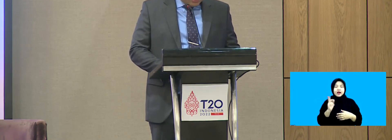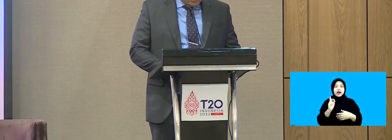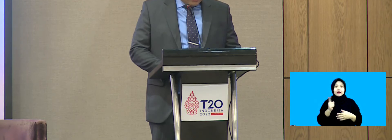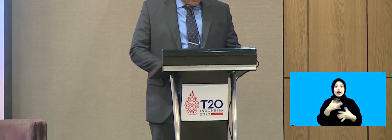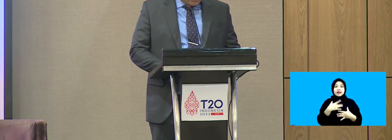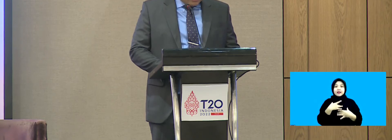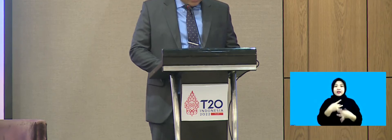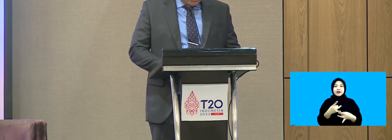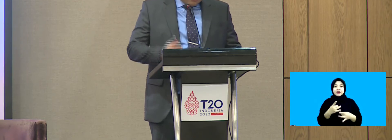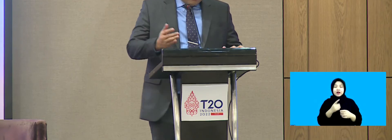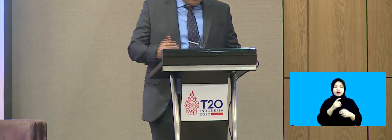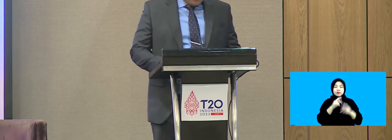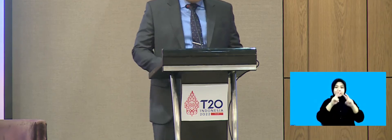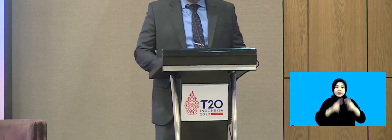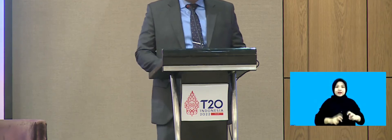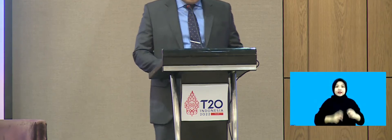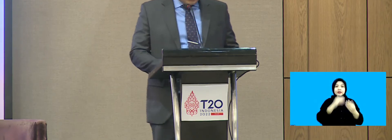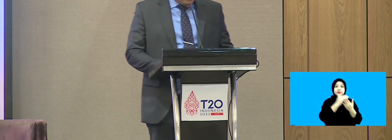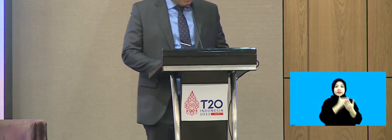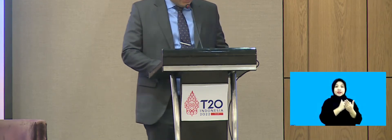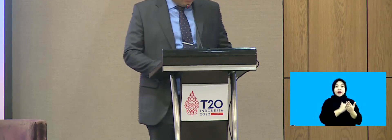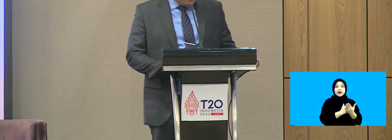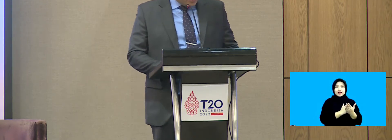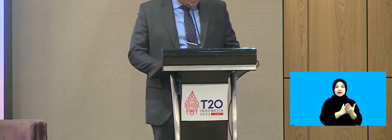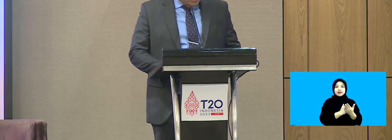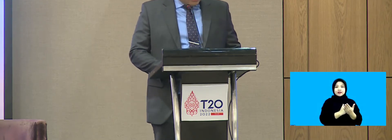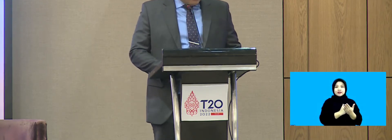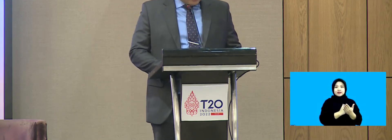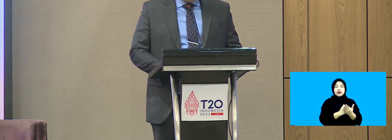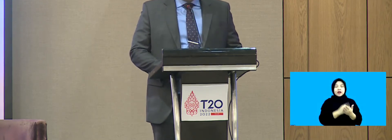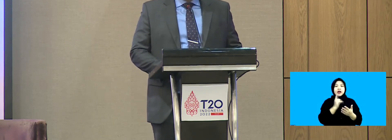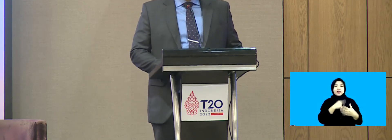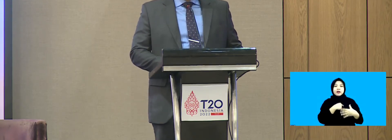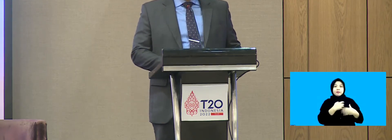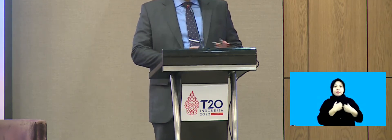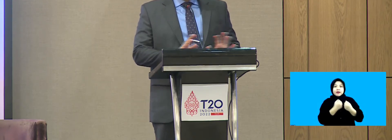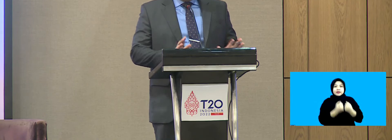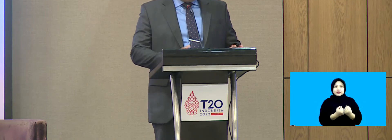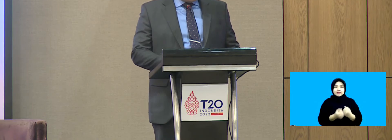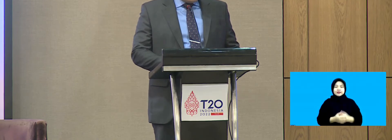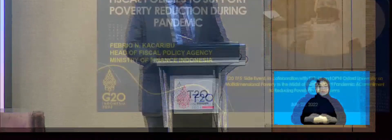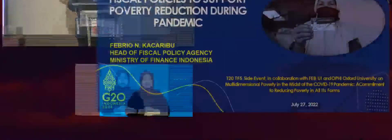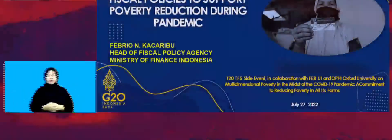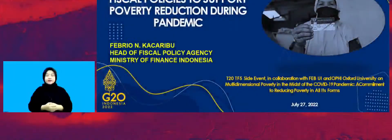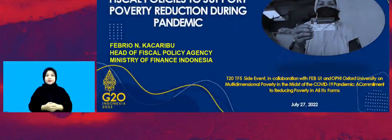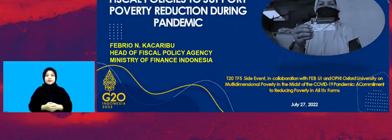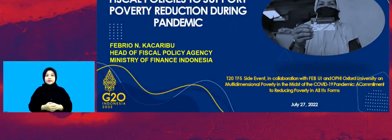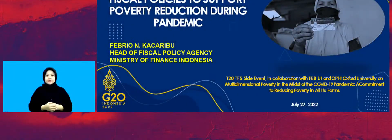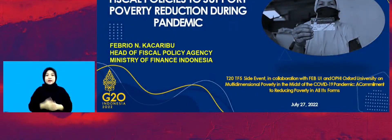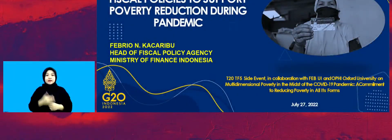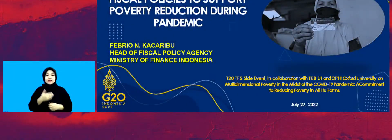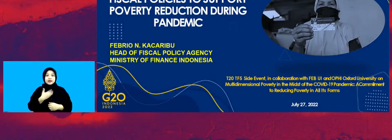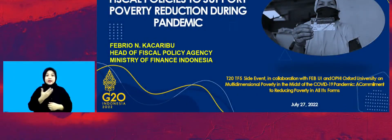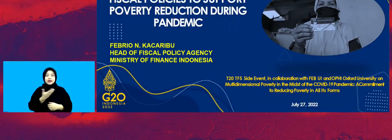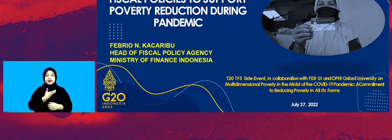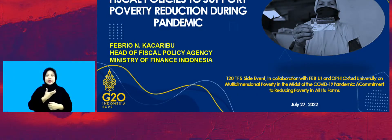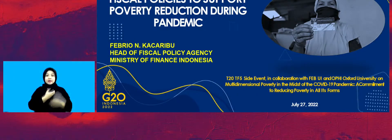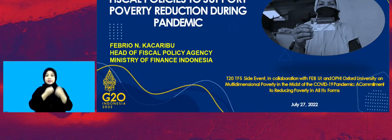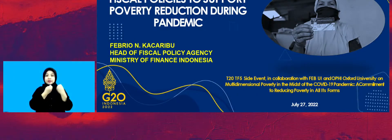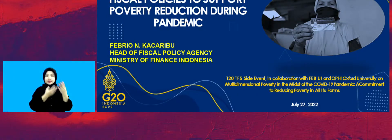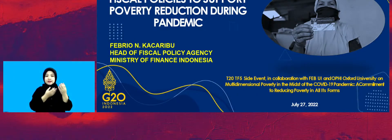research and also part of your passion, I suppose, I hope. Please allow me slightly to give us just